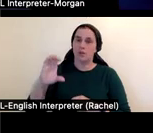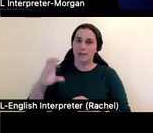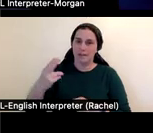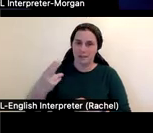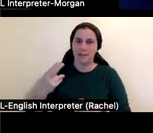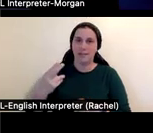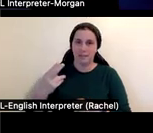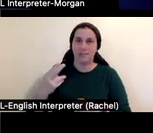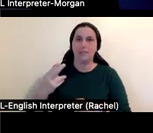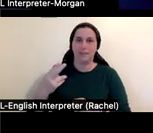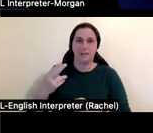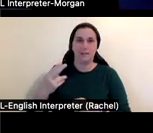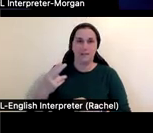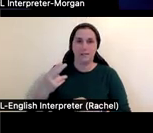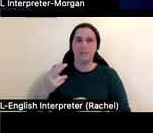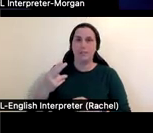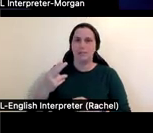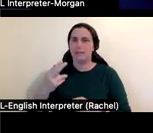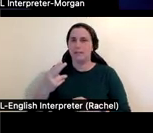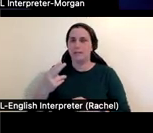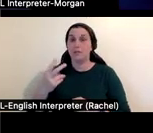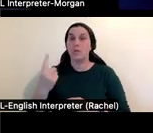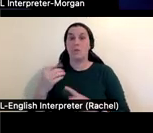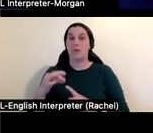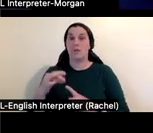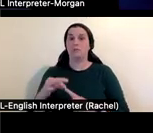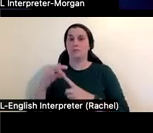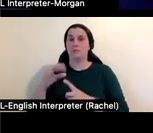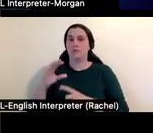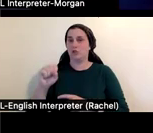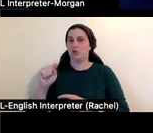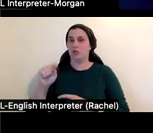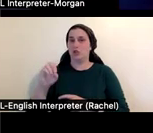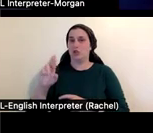here are some extra ones, Storch, okay?